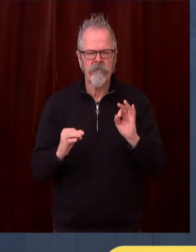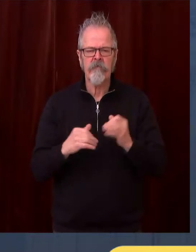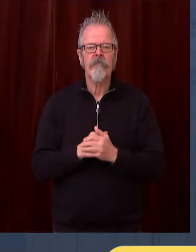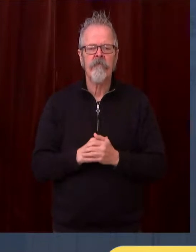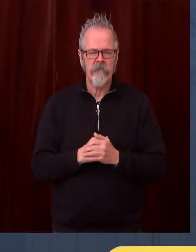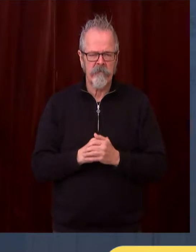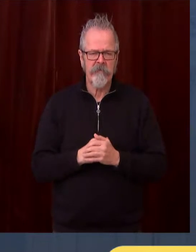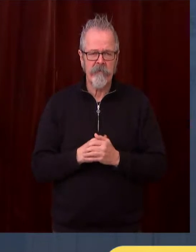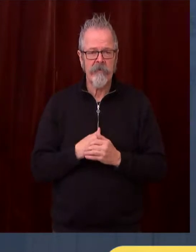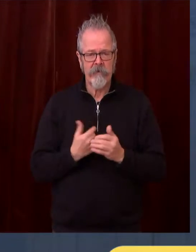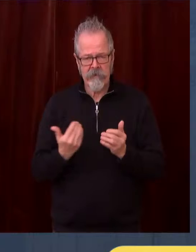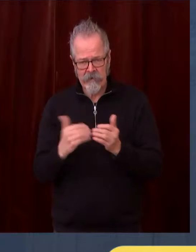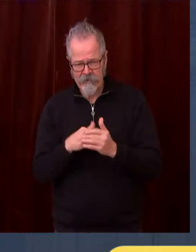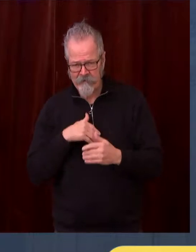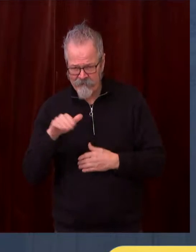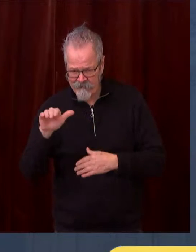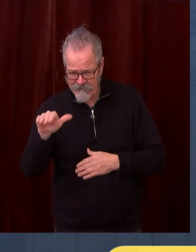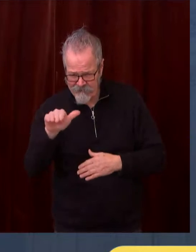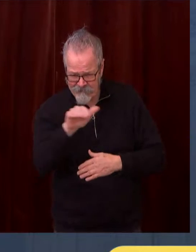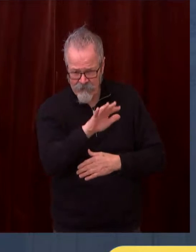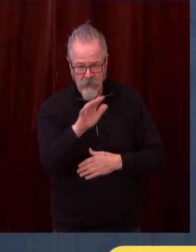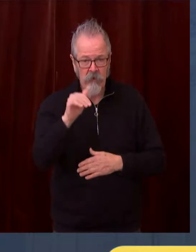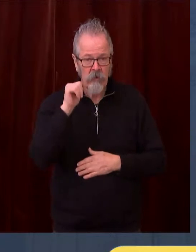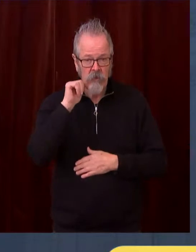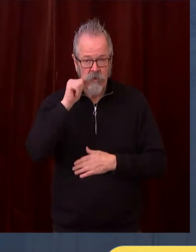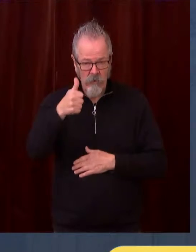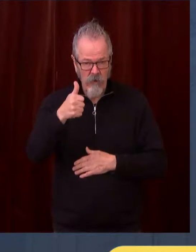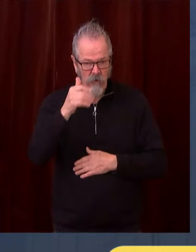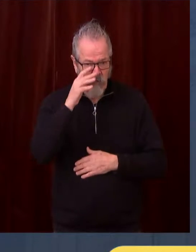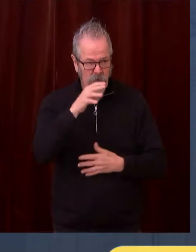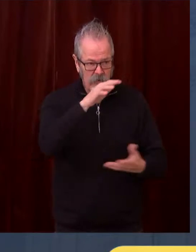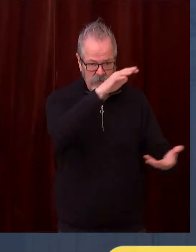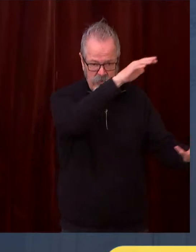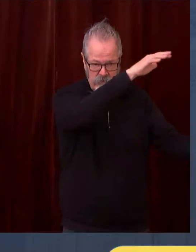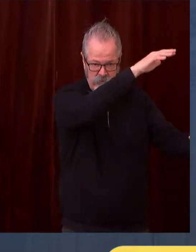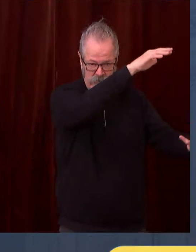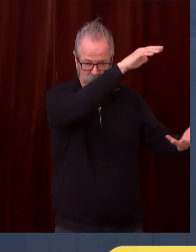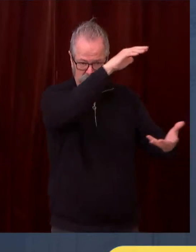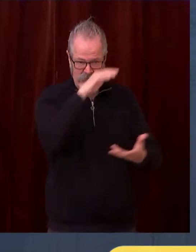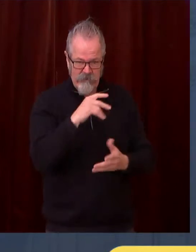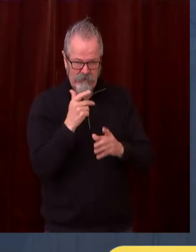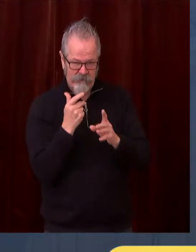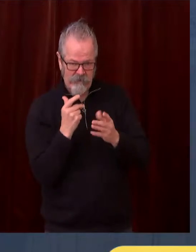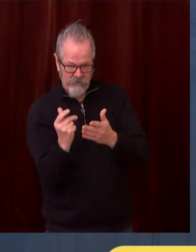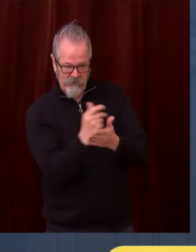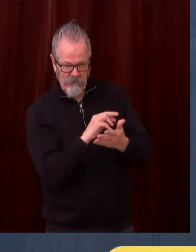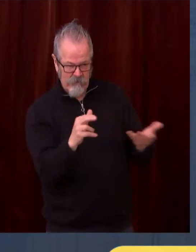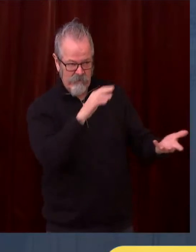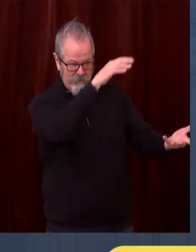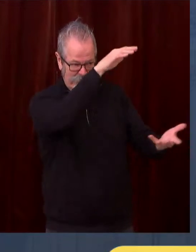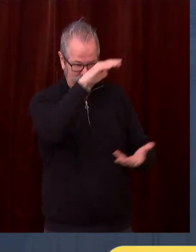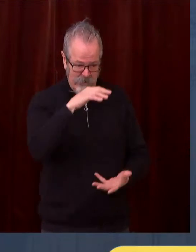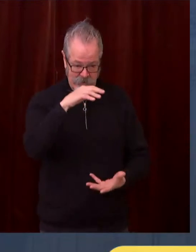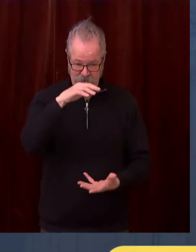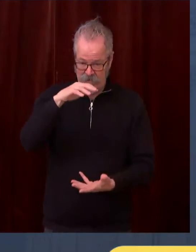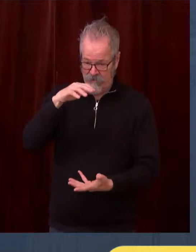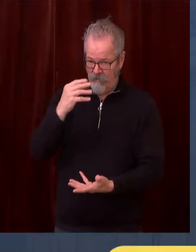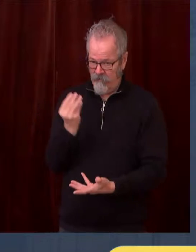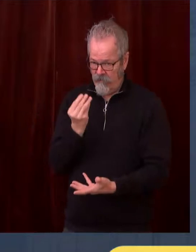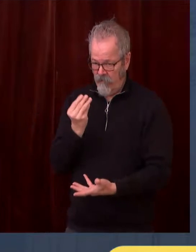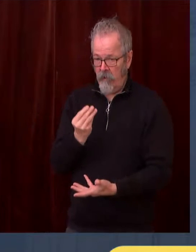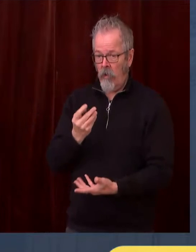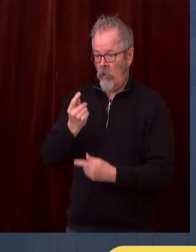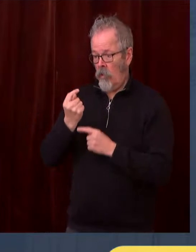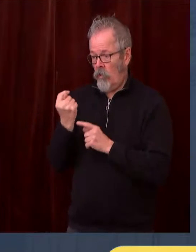Tuesday. Now, vaccinations will begin in our healthcare settings to our heroic